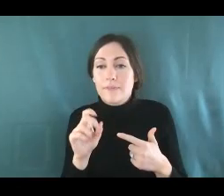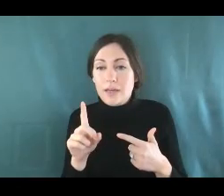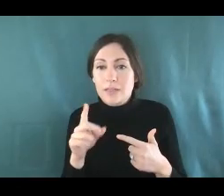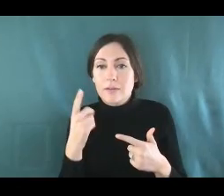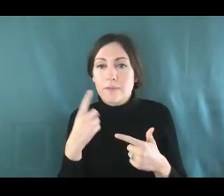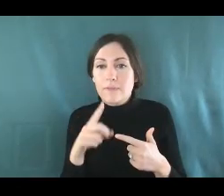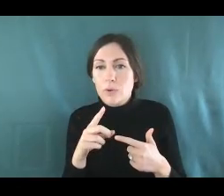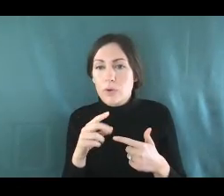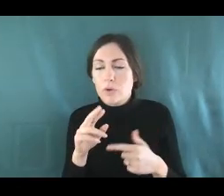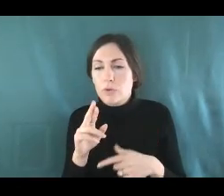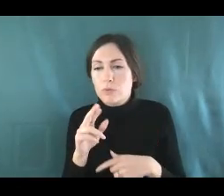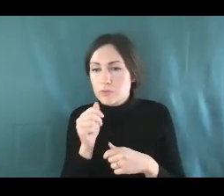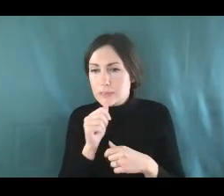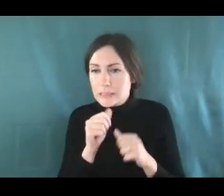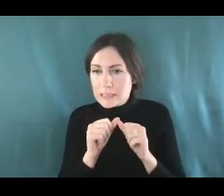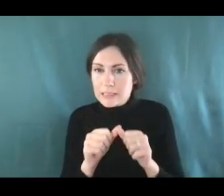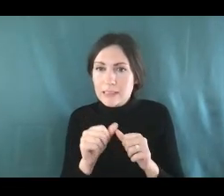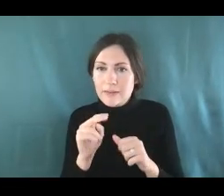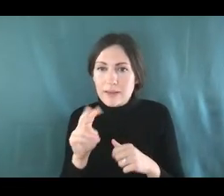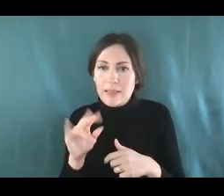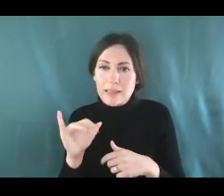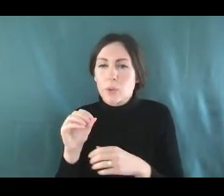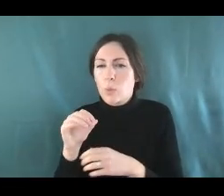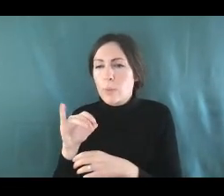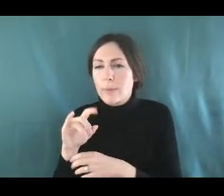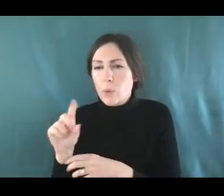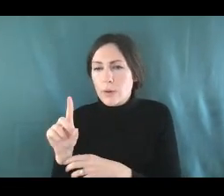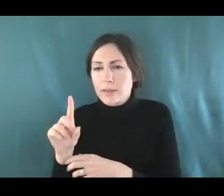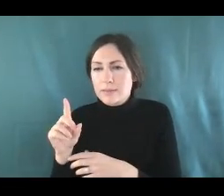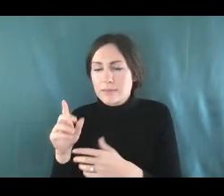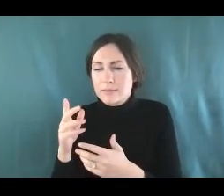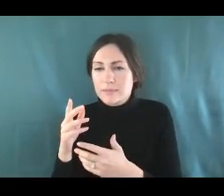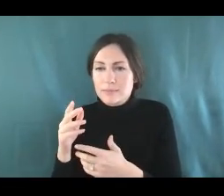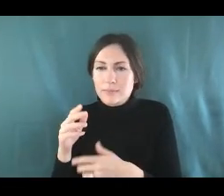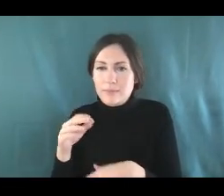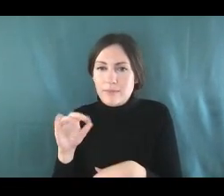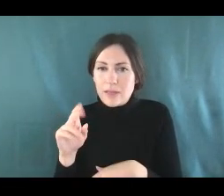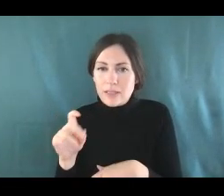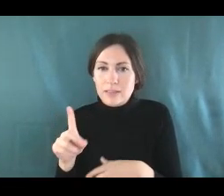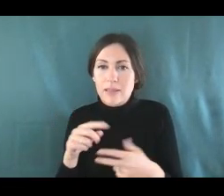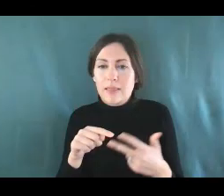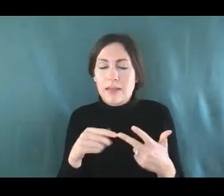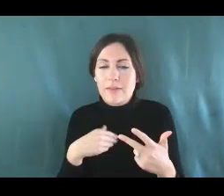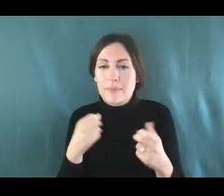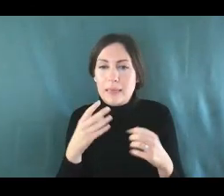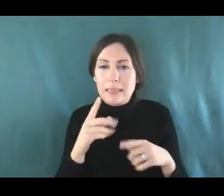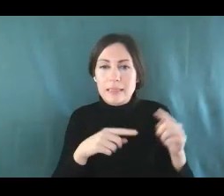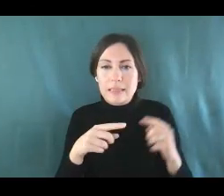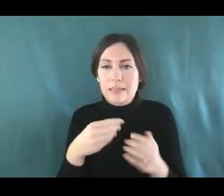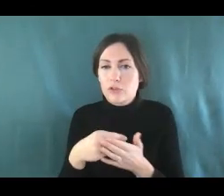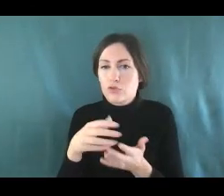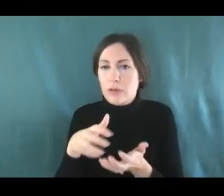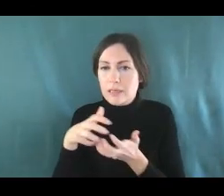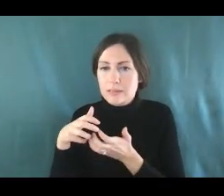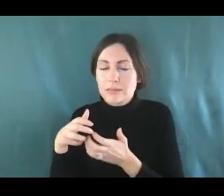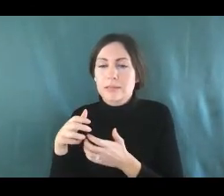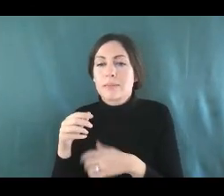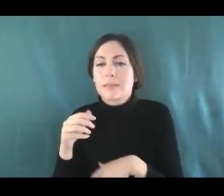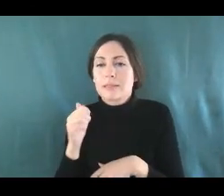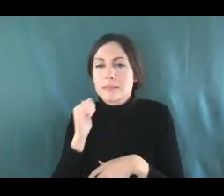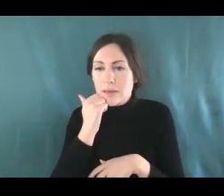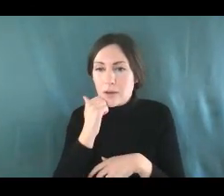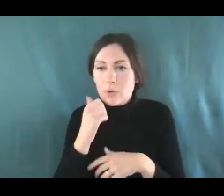settlement funds, and the Grants Management Unit that oversees a variety of grants, including tobacco settlement funds, community service